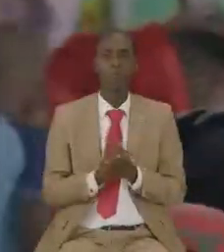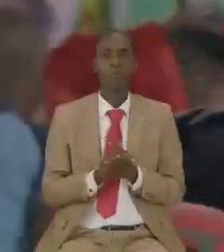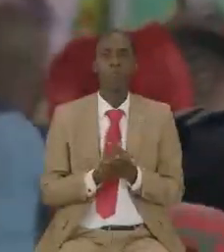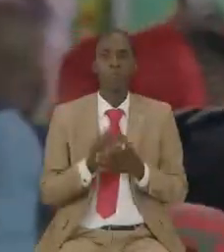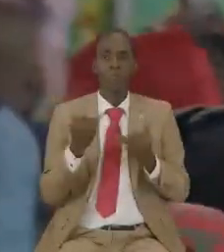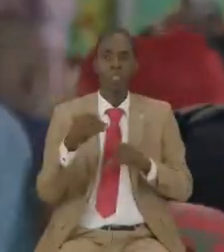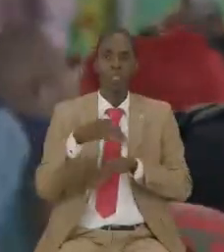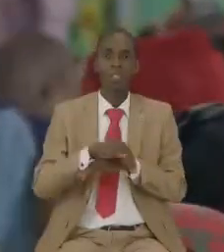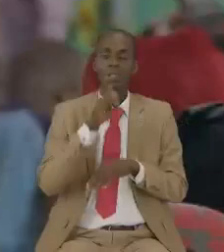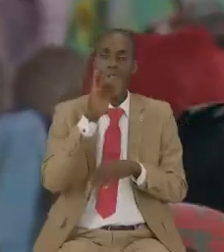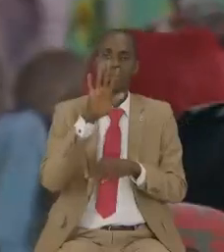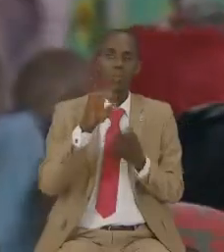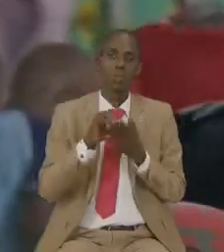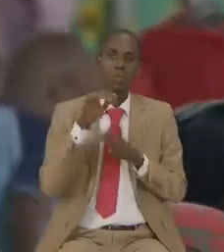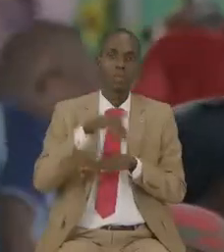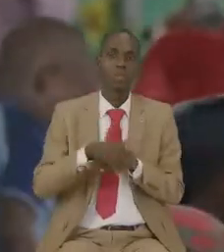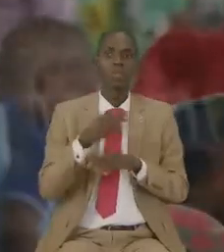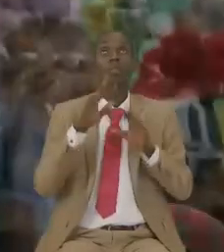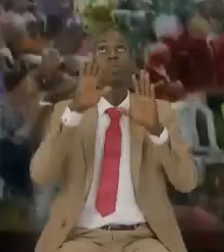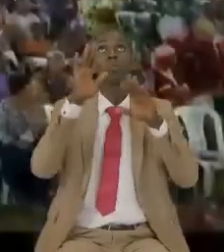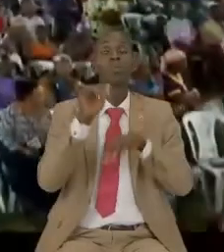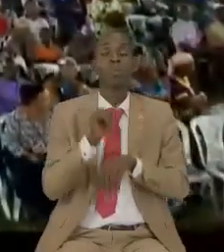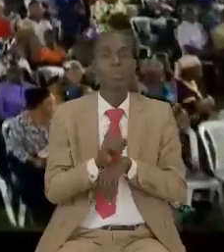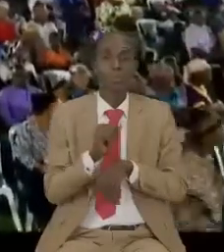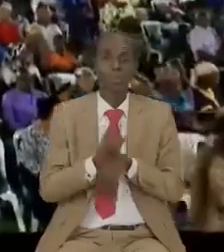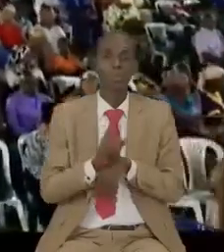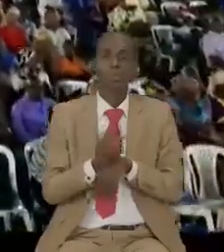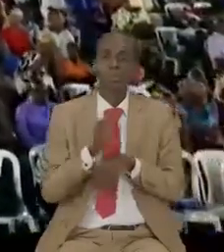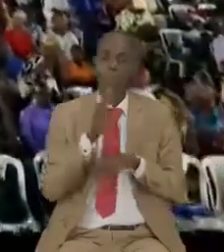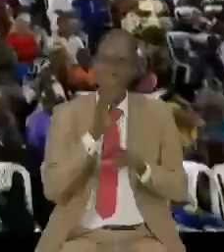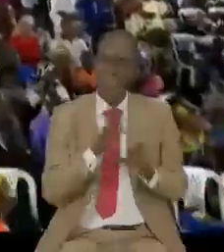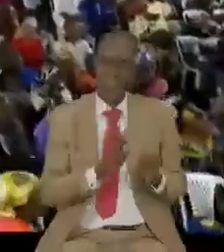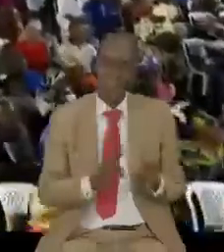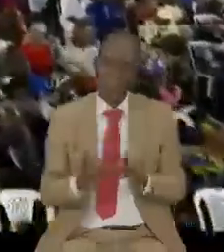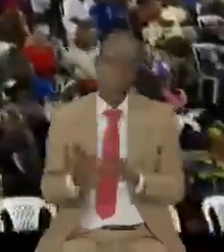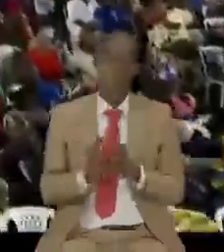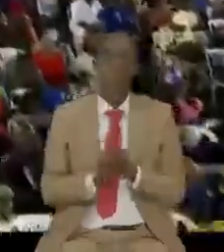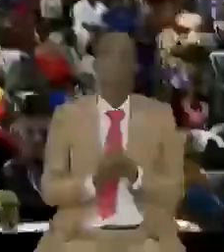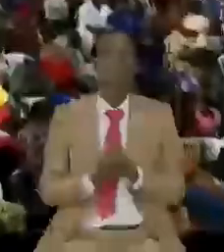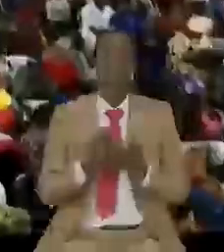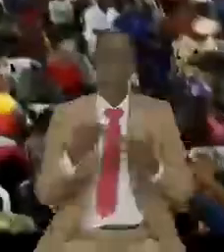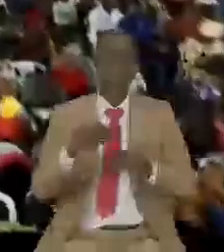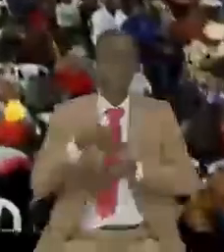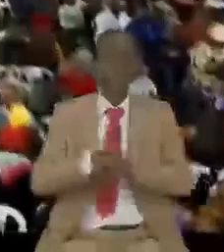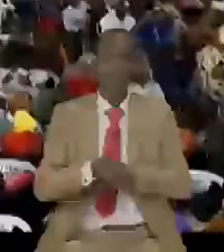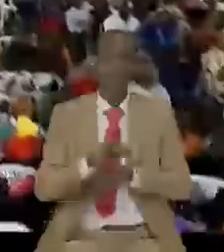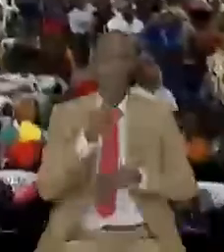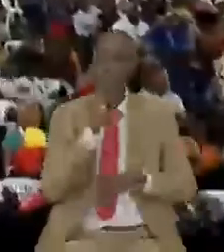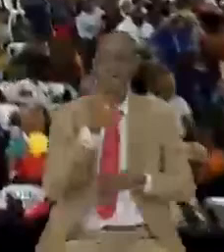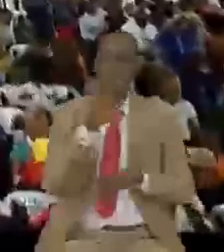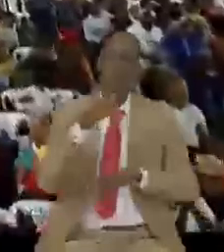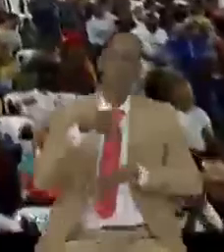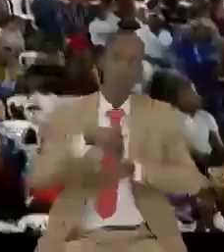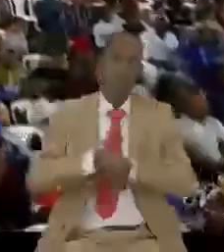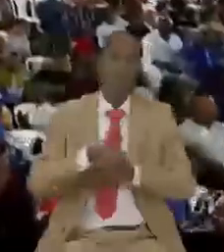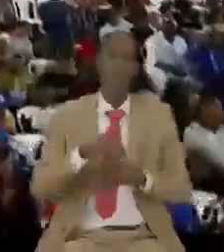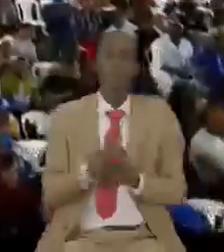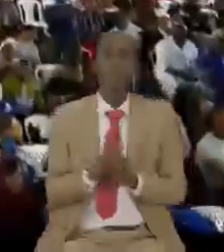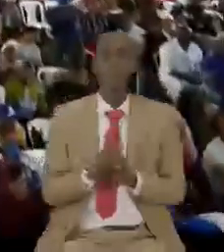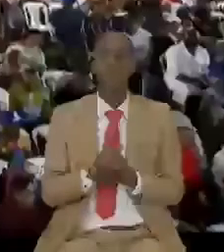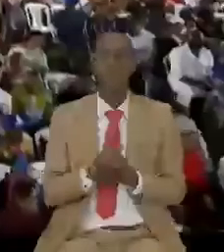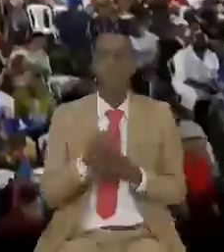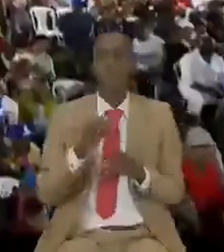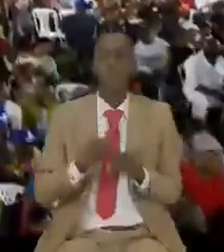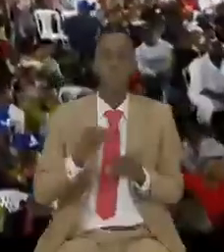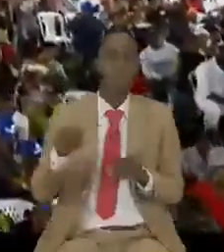Those listening via radio and television, get ready. This night is your night. In any